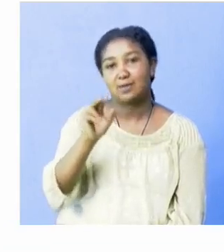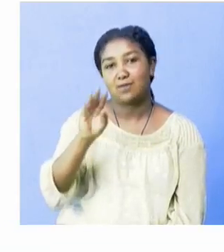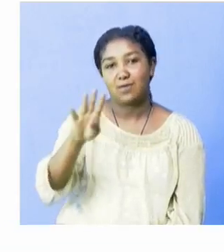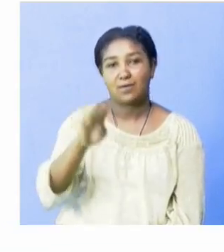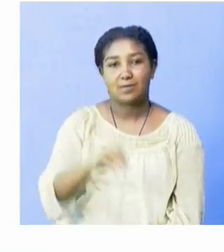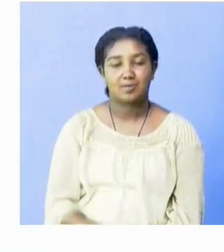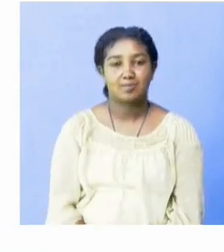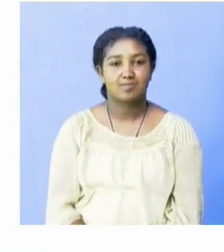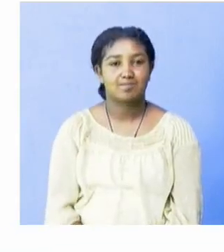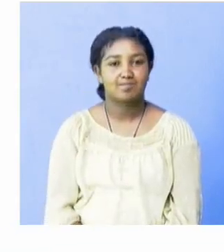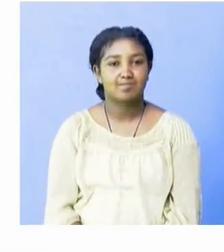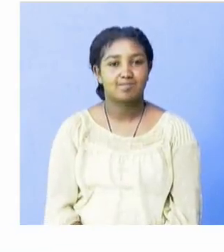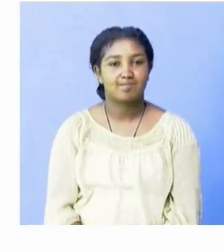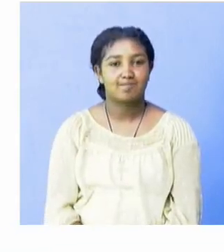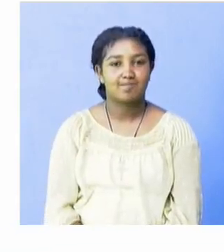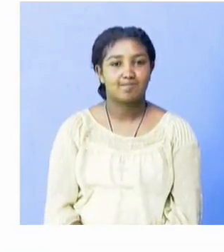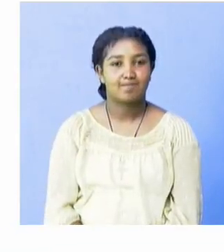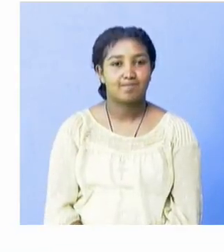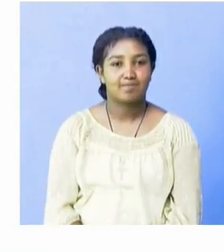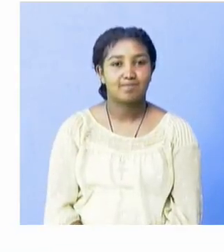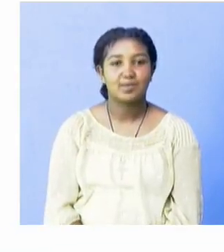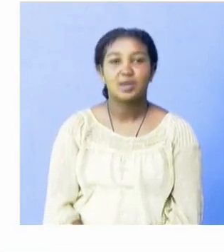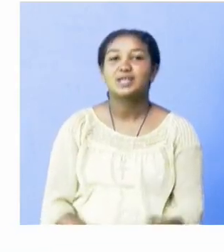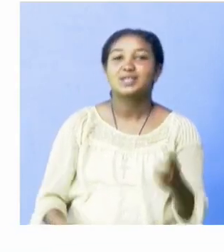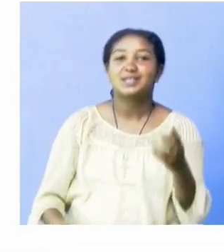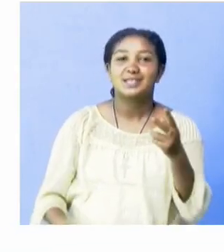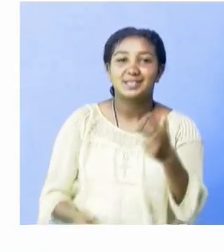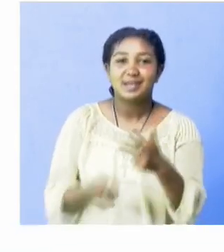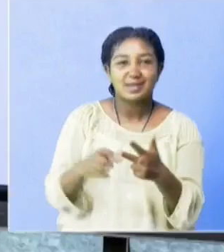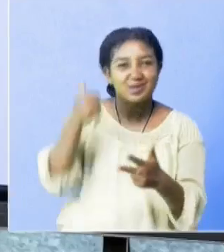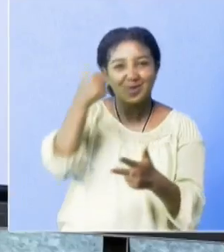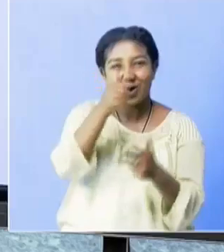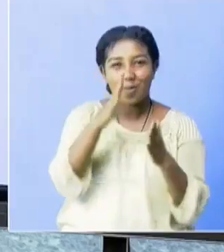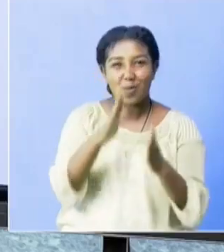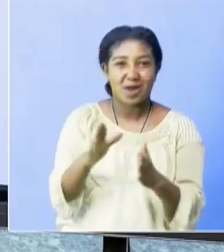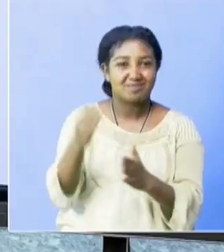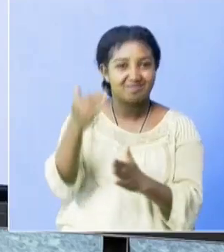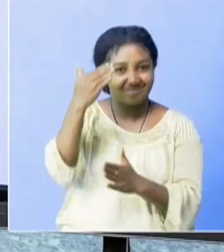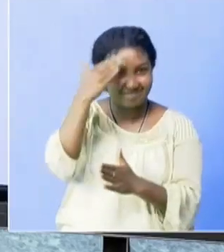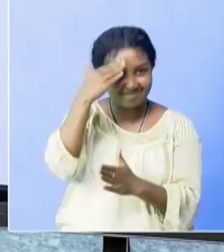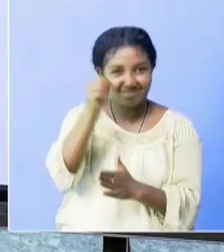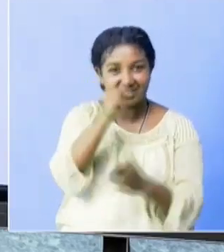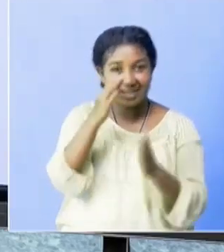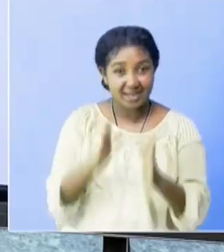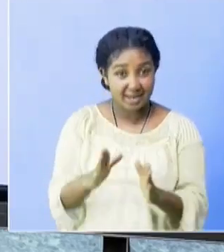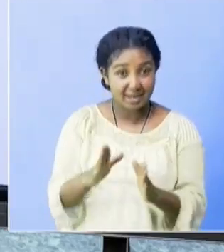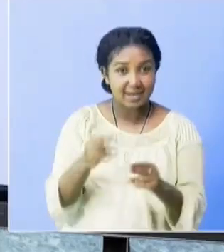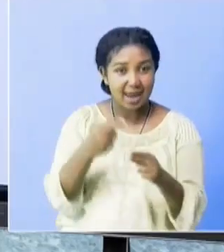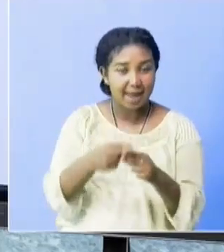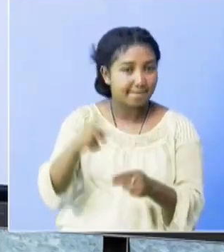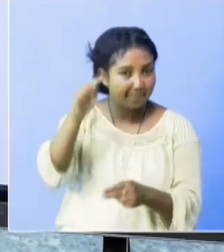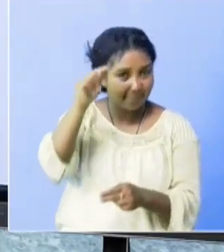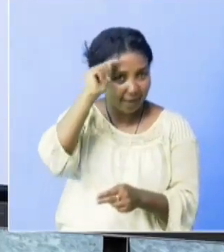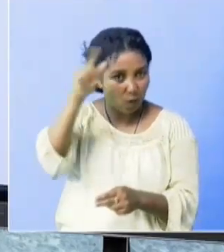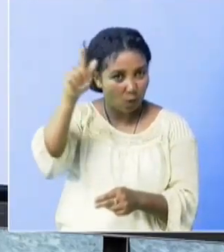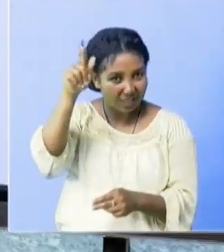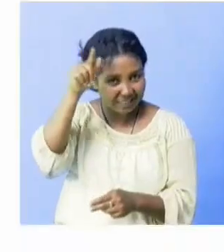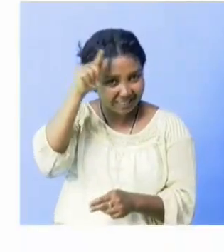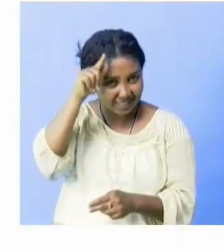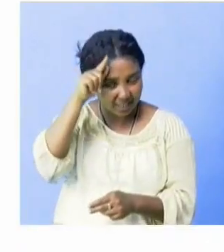1934. The third one is the famous Ethiopian singer, Tilahun Gessese,